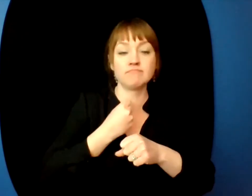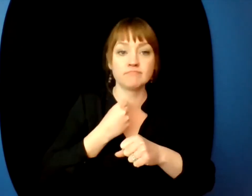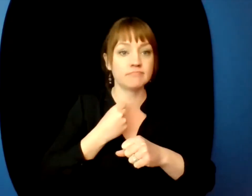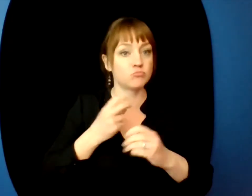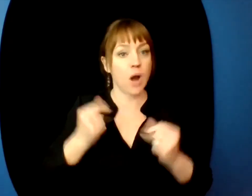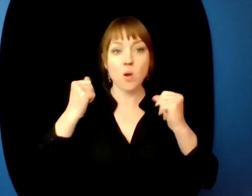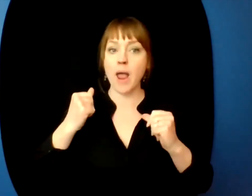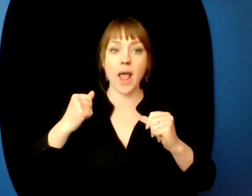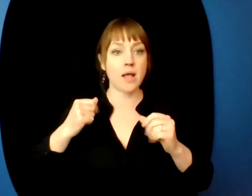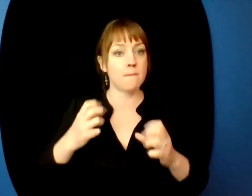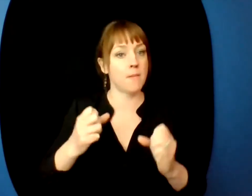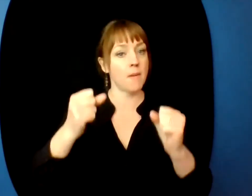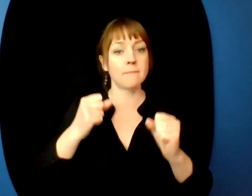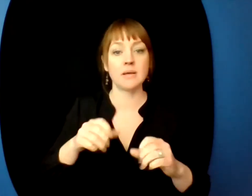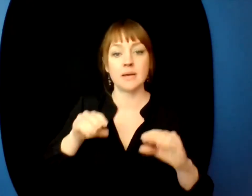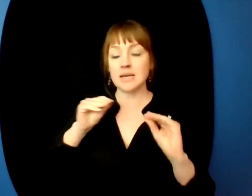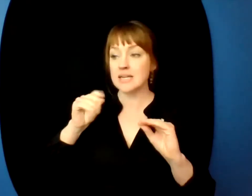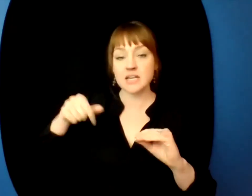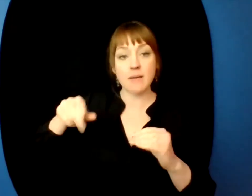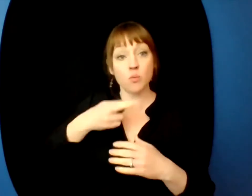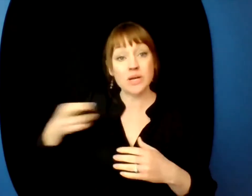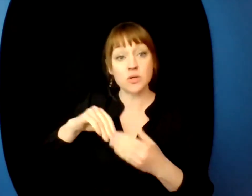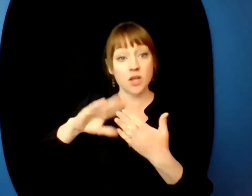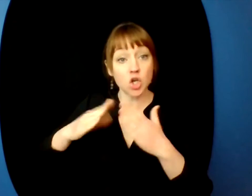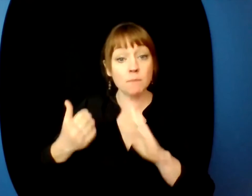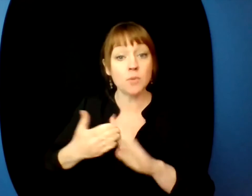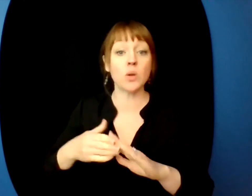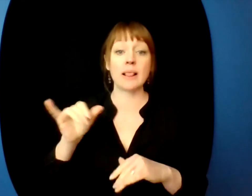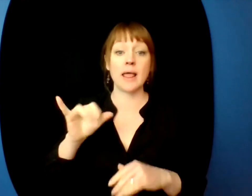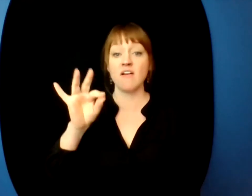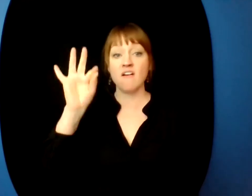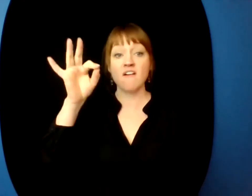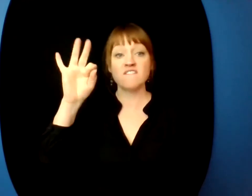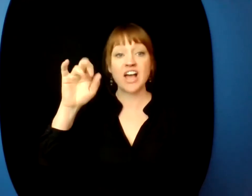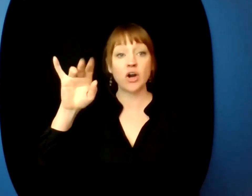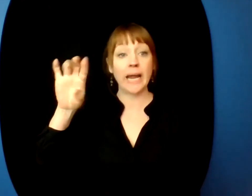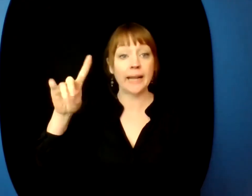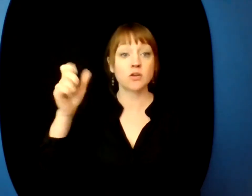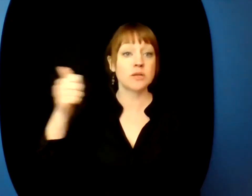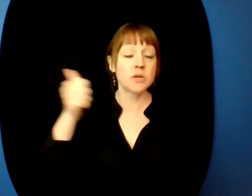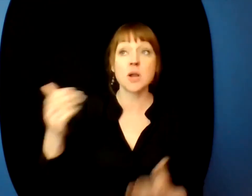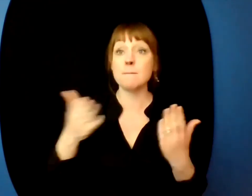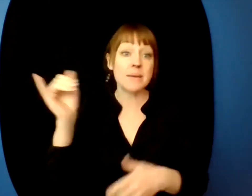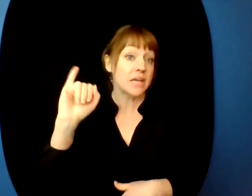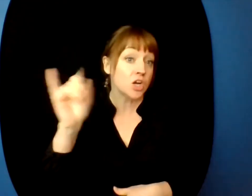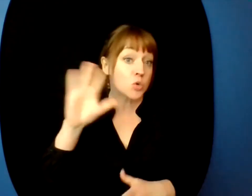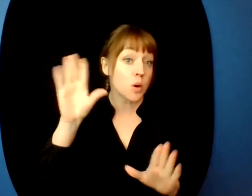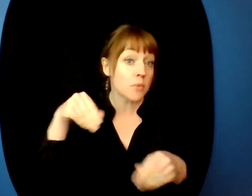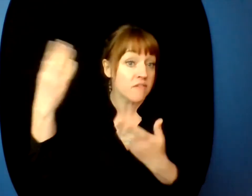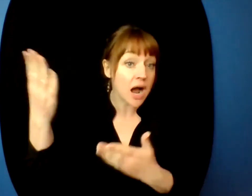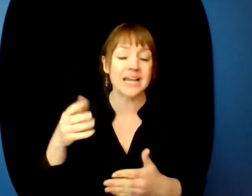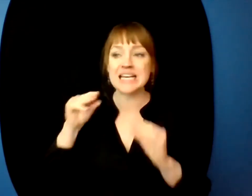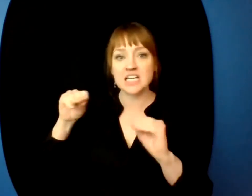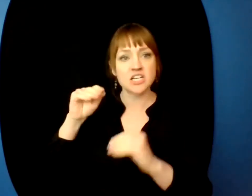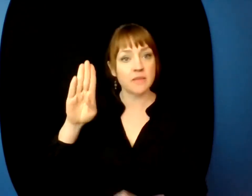them about the resources they have in their community, like federated transportation, their insurance might provide it, teaching them how to use the bus